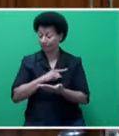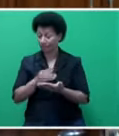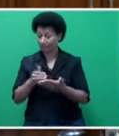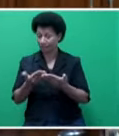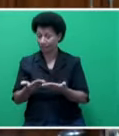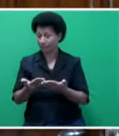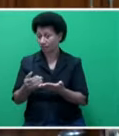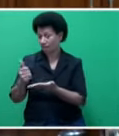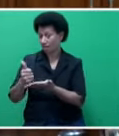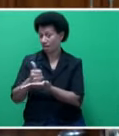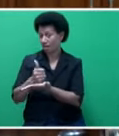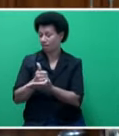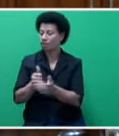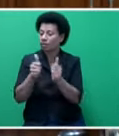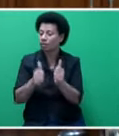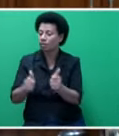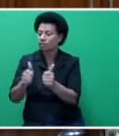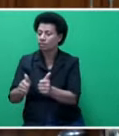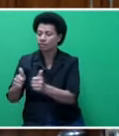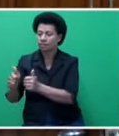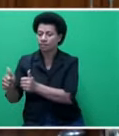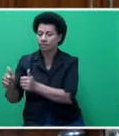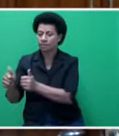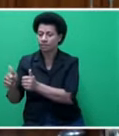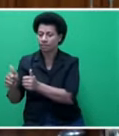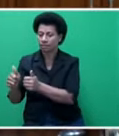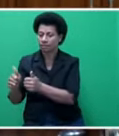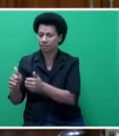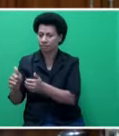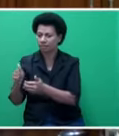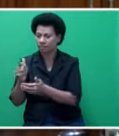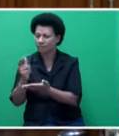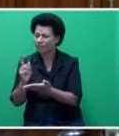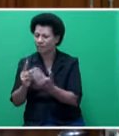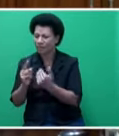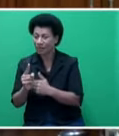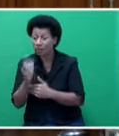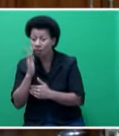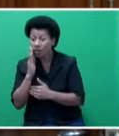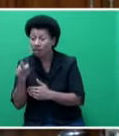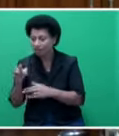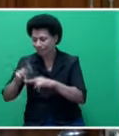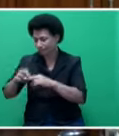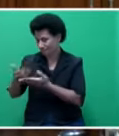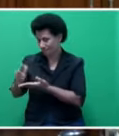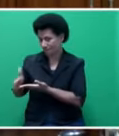these accounts where we have this arrangement, in the event that these members access the FNPF